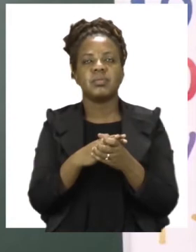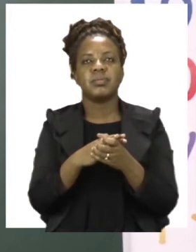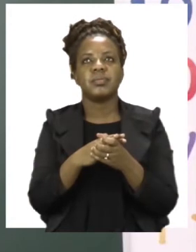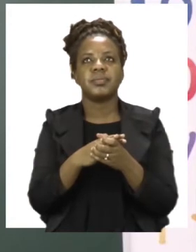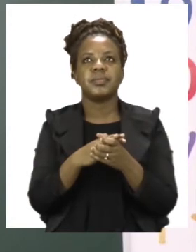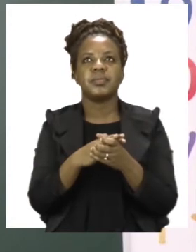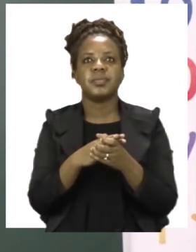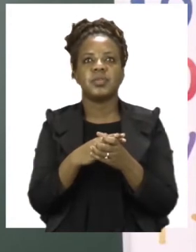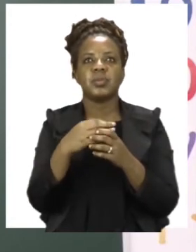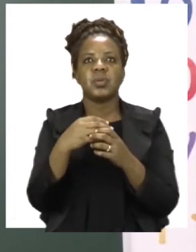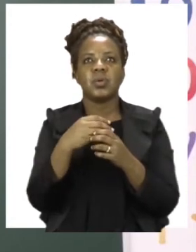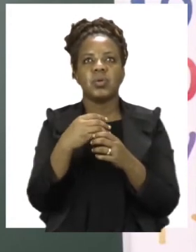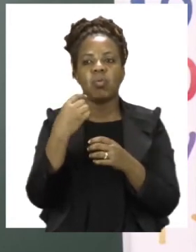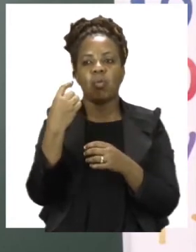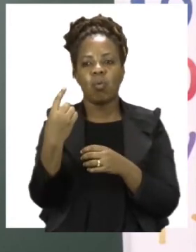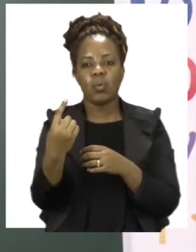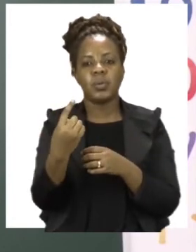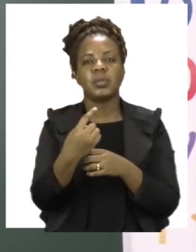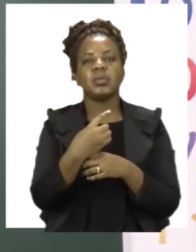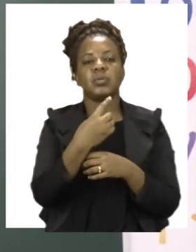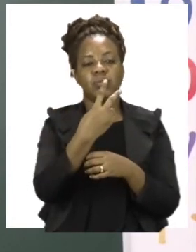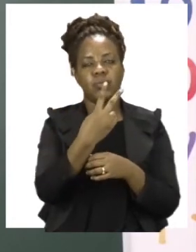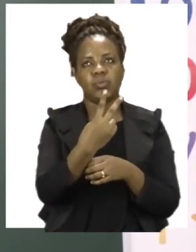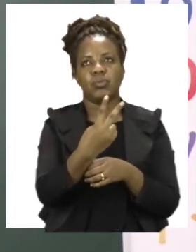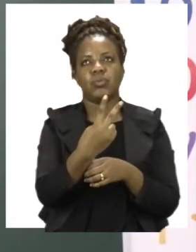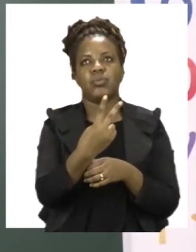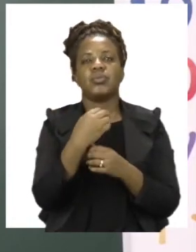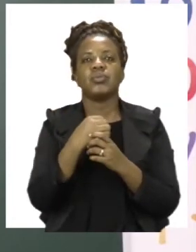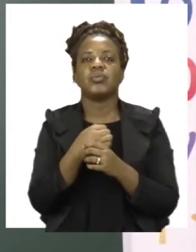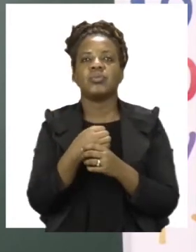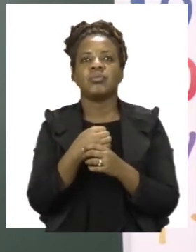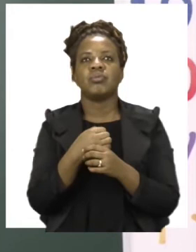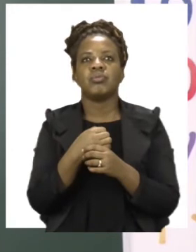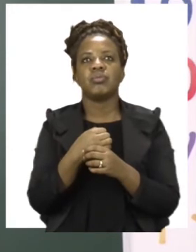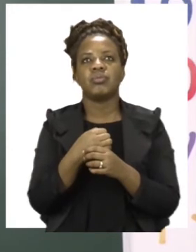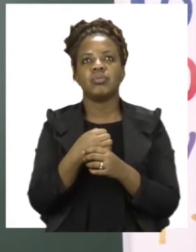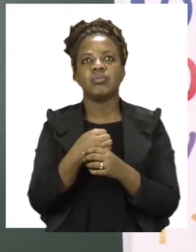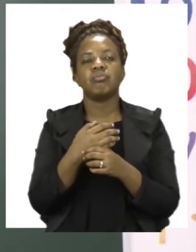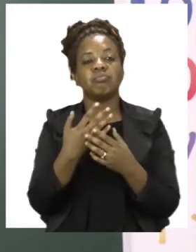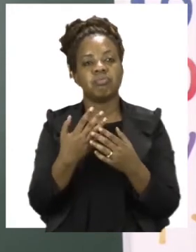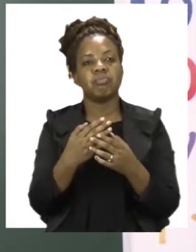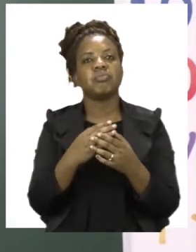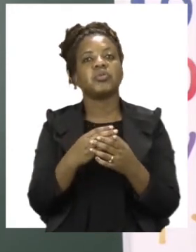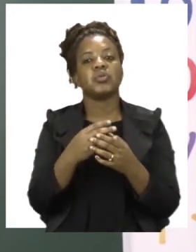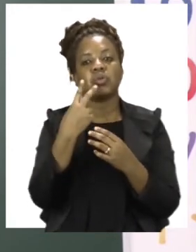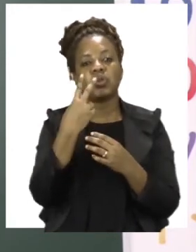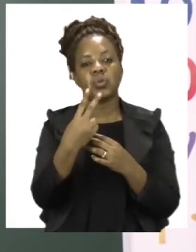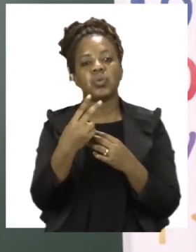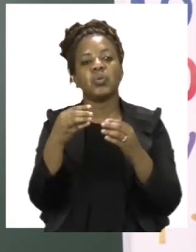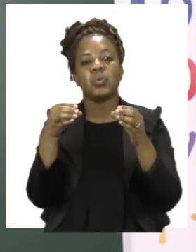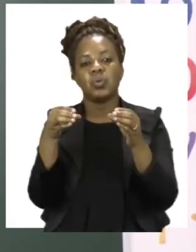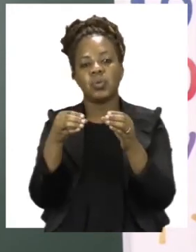many groups we have. We have 1, 2, 2 groups, which